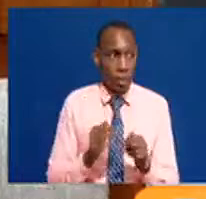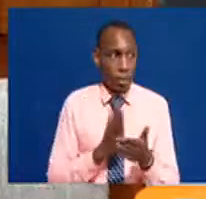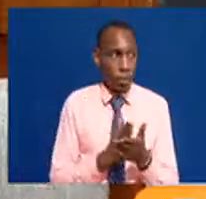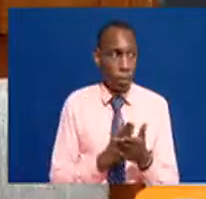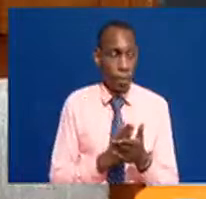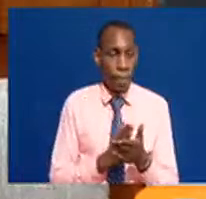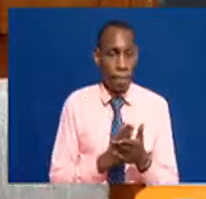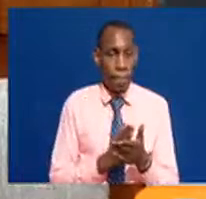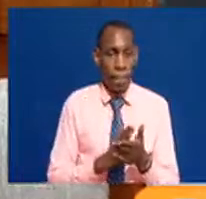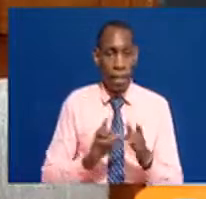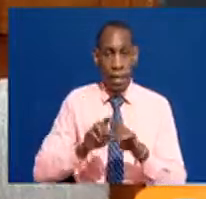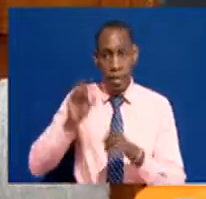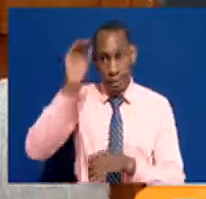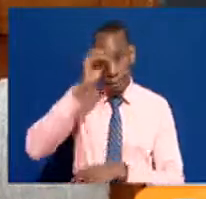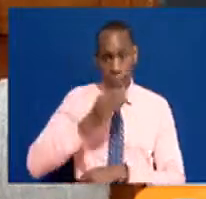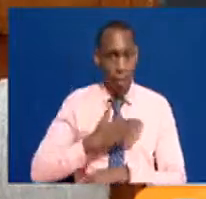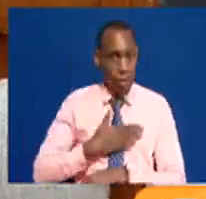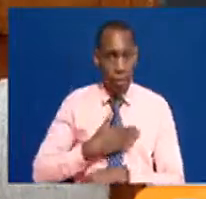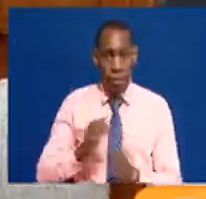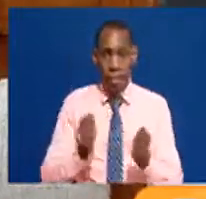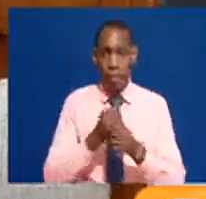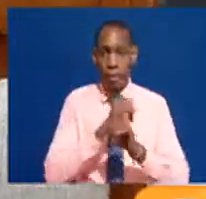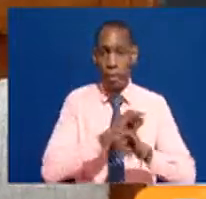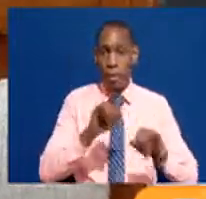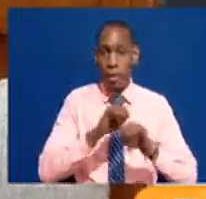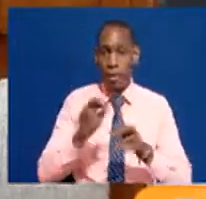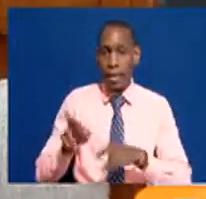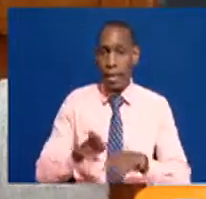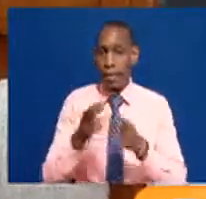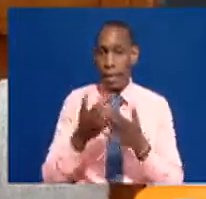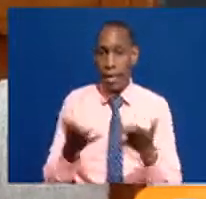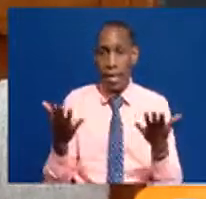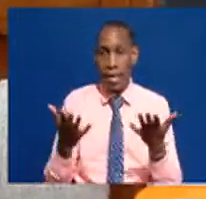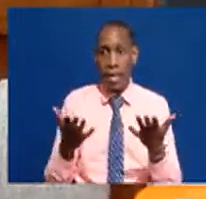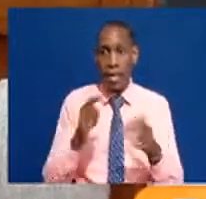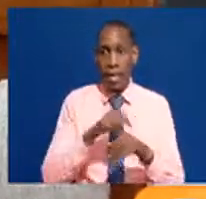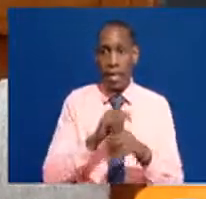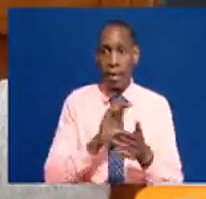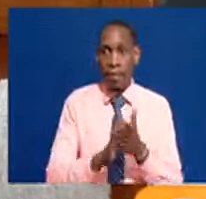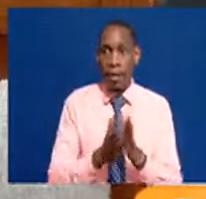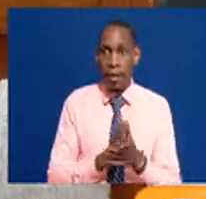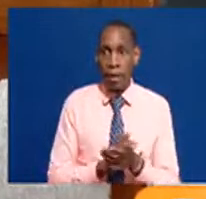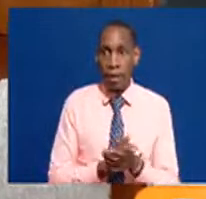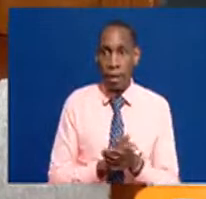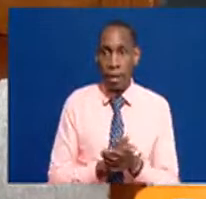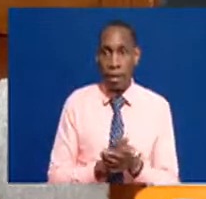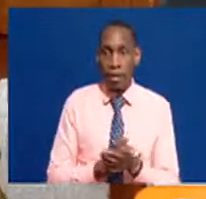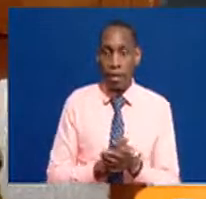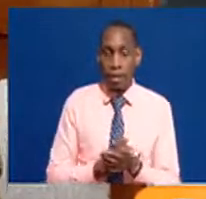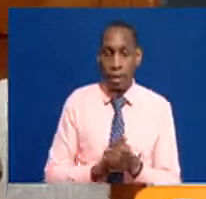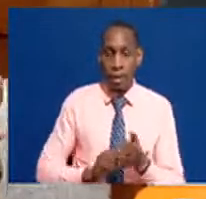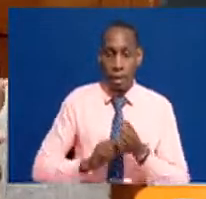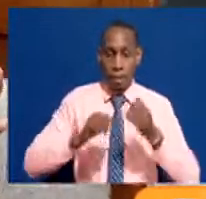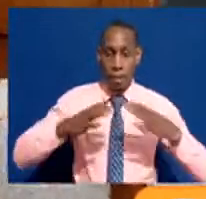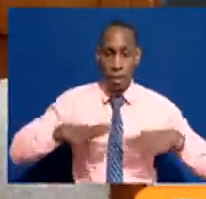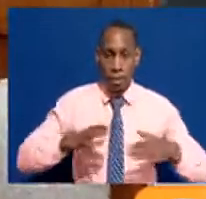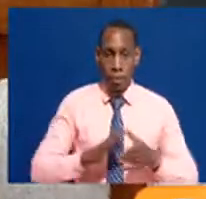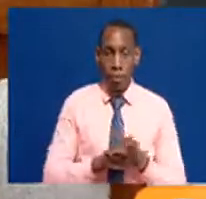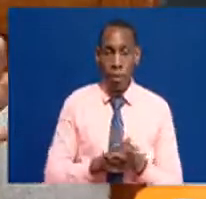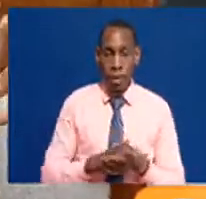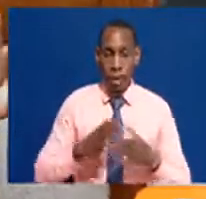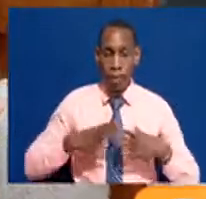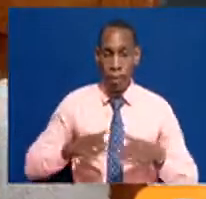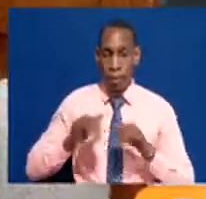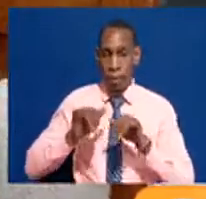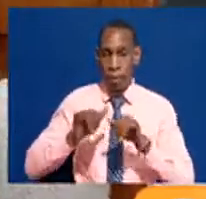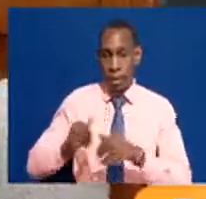And for me, you cannot clean any river if you don't have a buy-in of the citizens. So those citizens along the river,